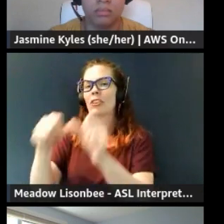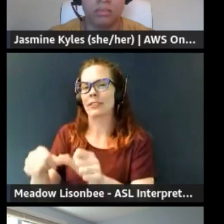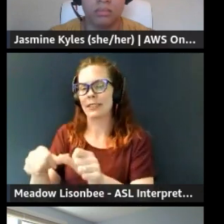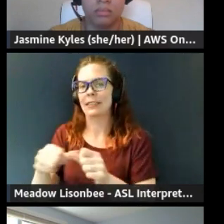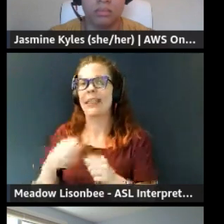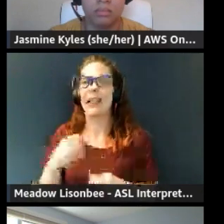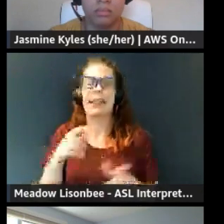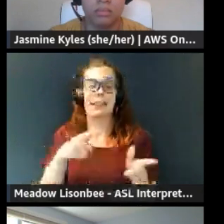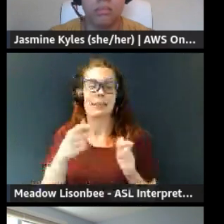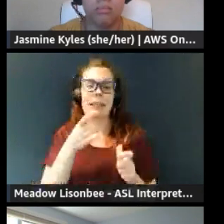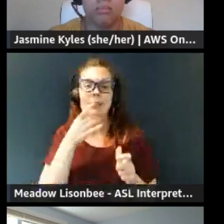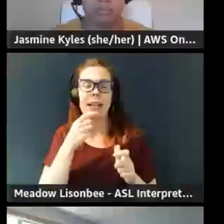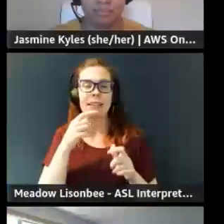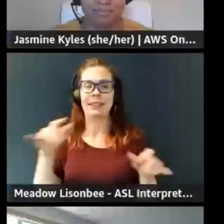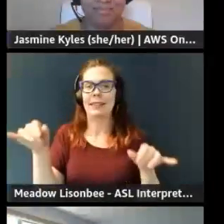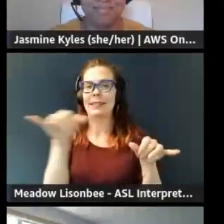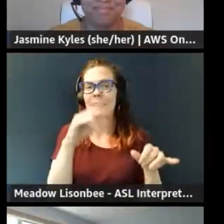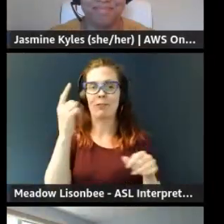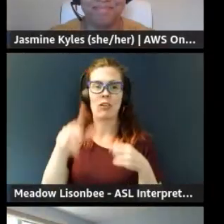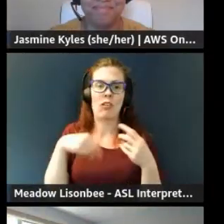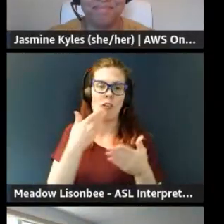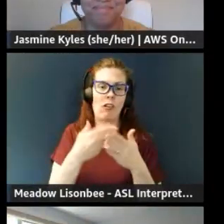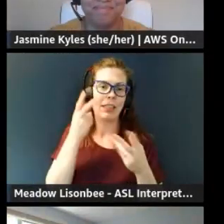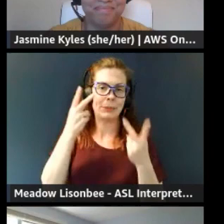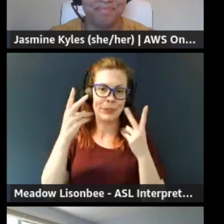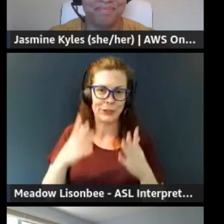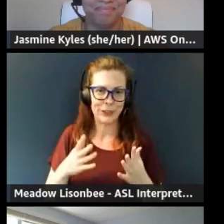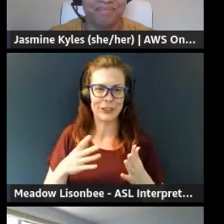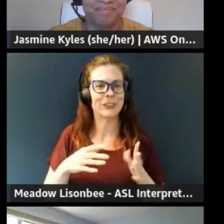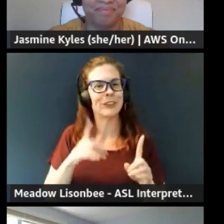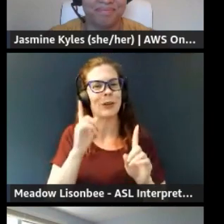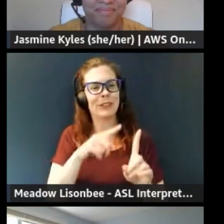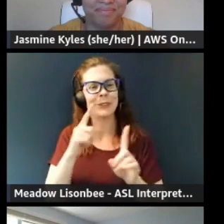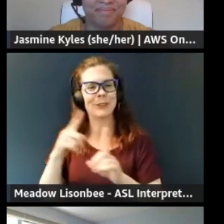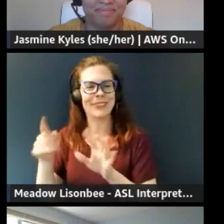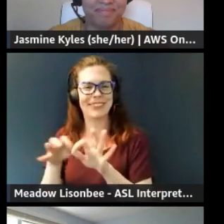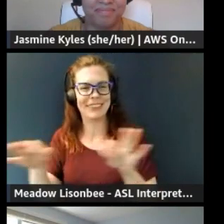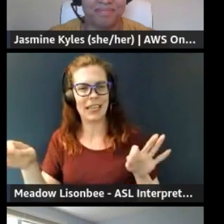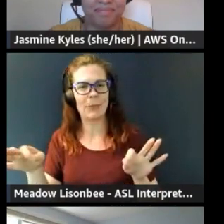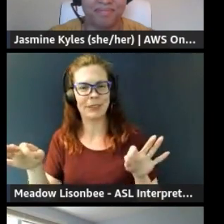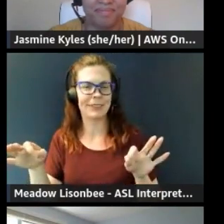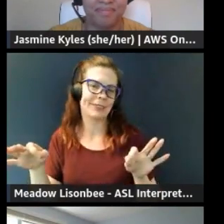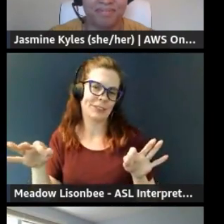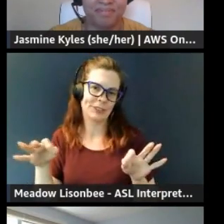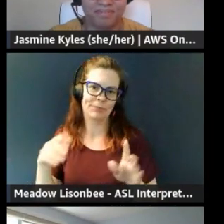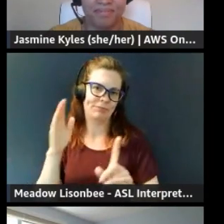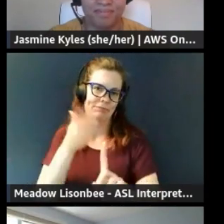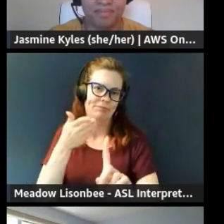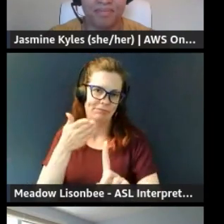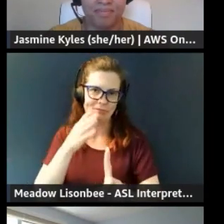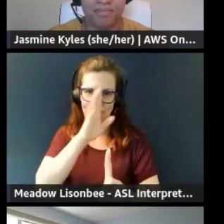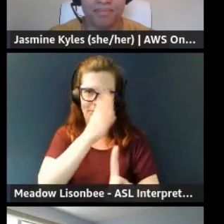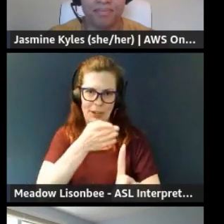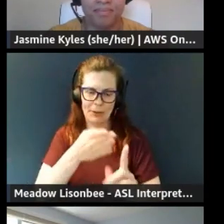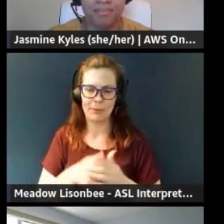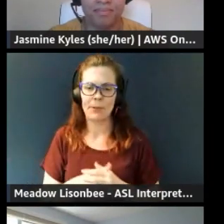observers. So it hits these statements pretty head on.